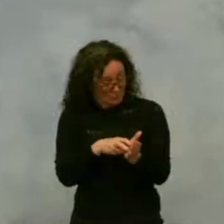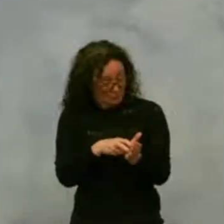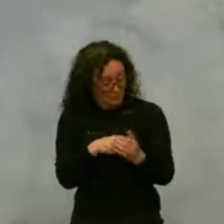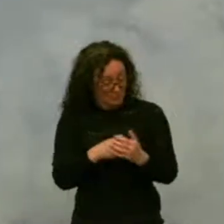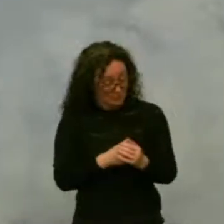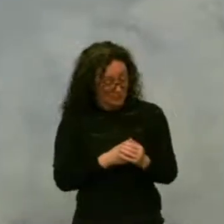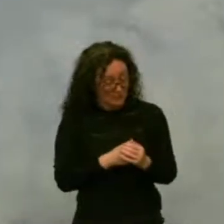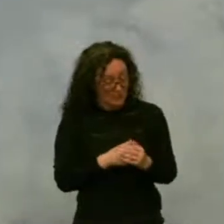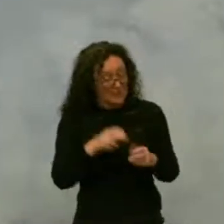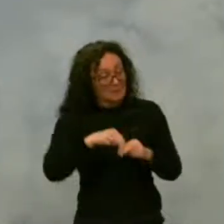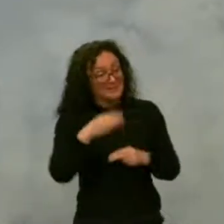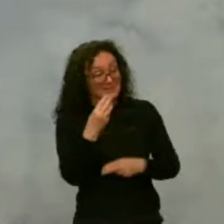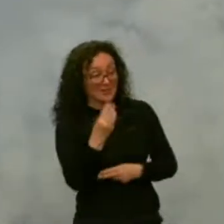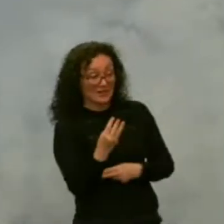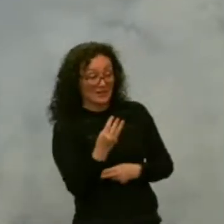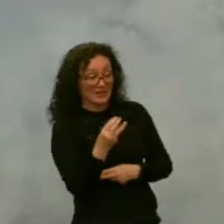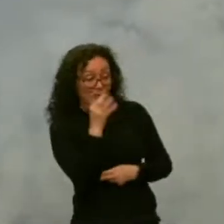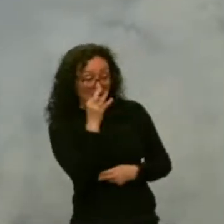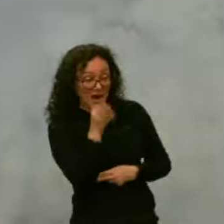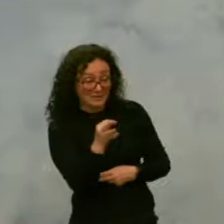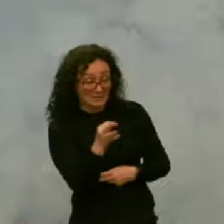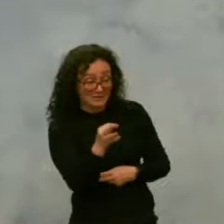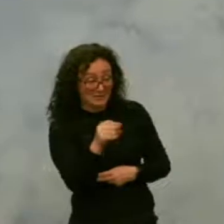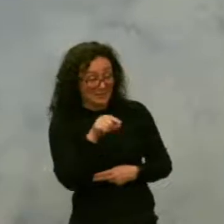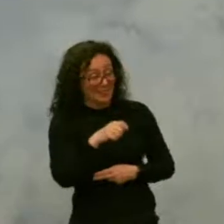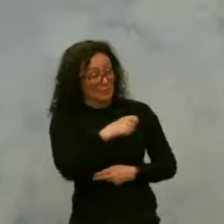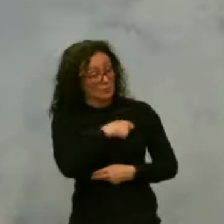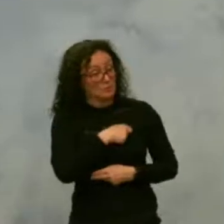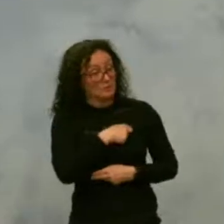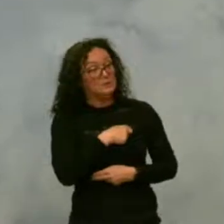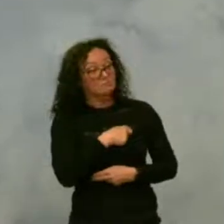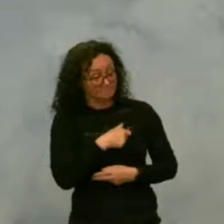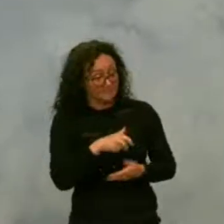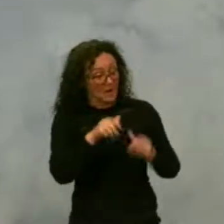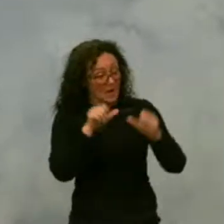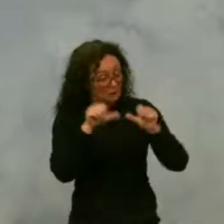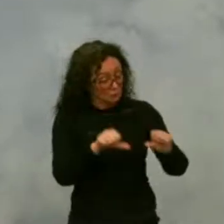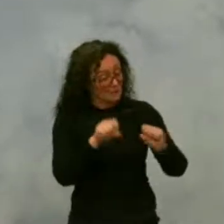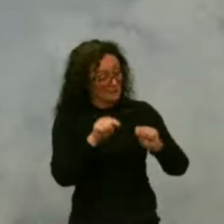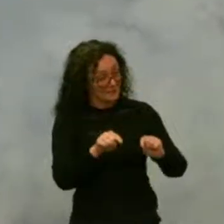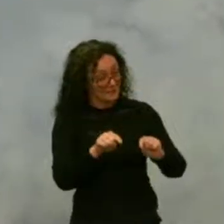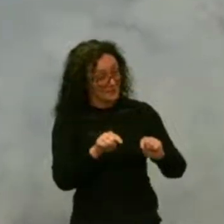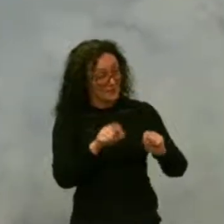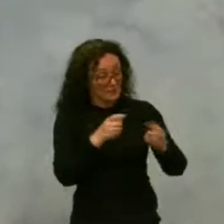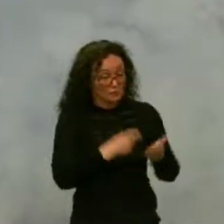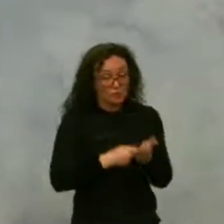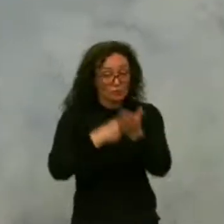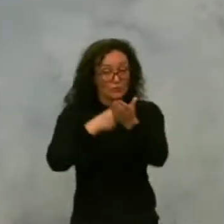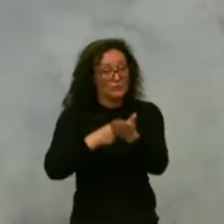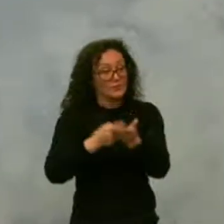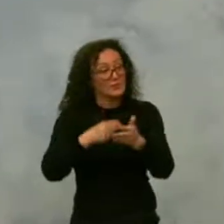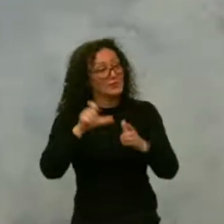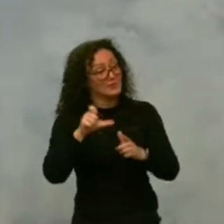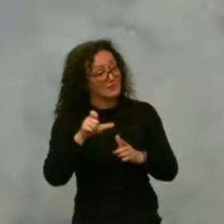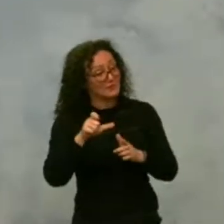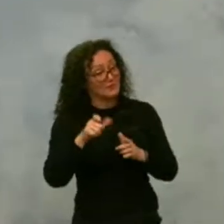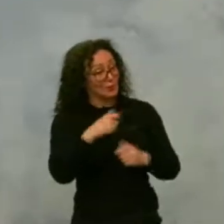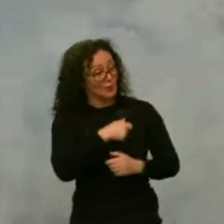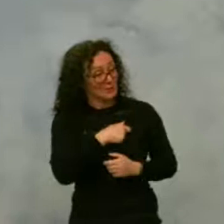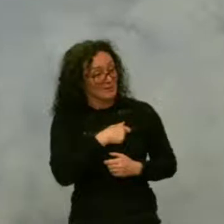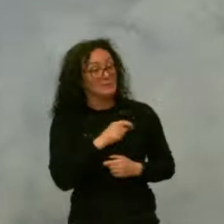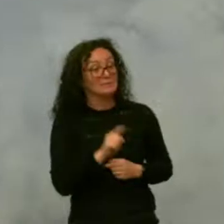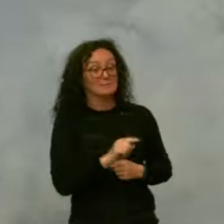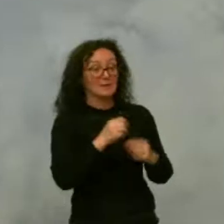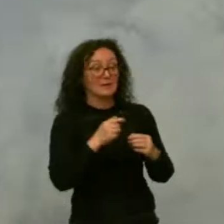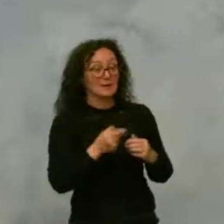on Appendix 3, we're asking that this committee endorses that we refer it to the Executive Committee prior to submission to the Council for